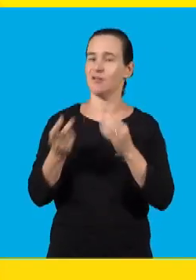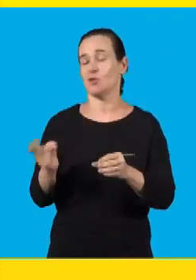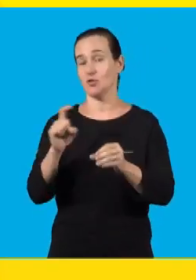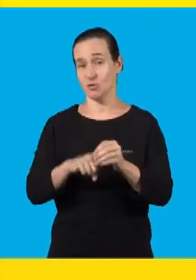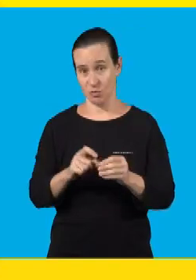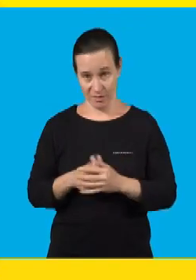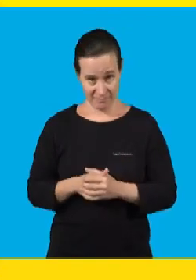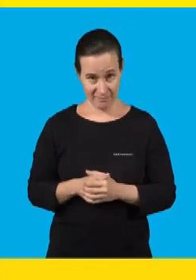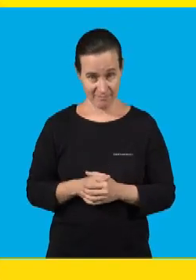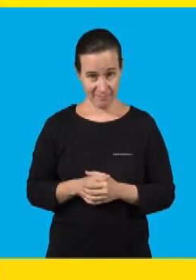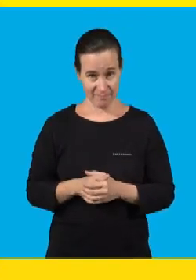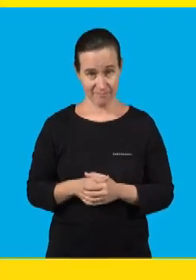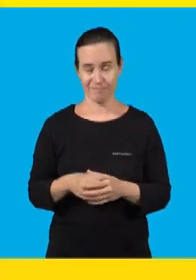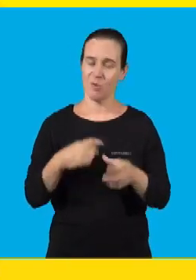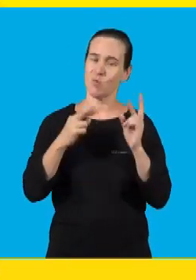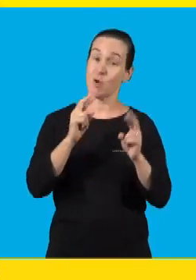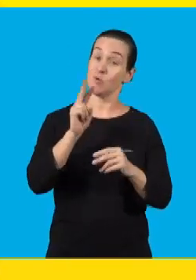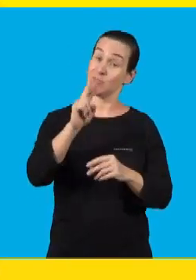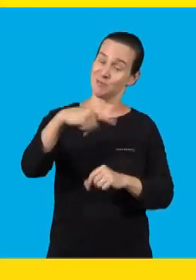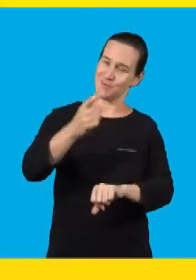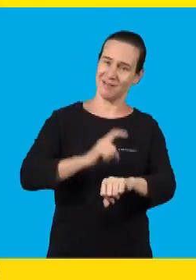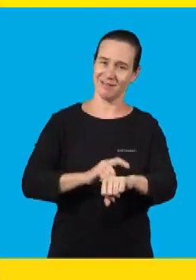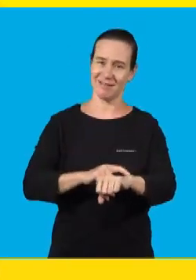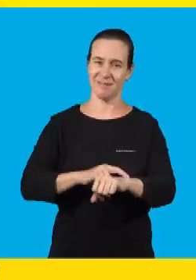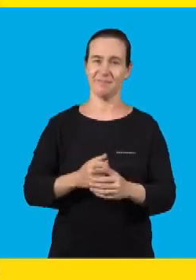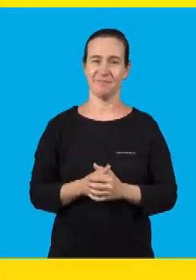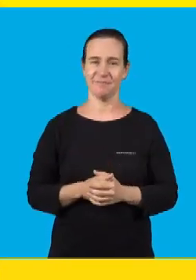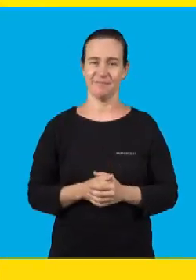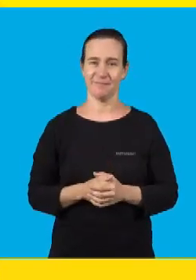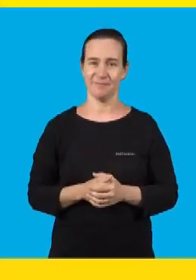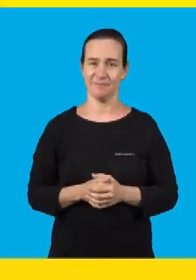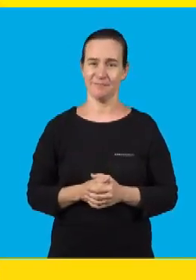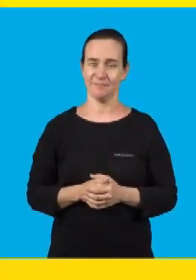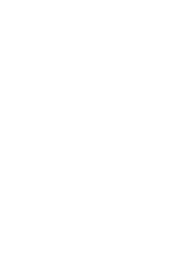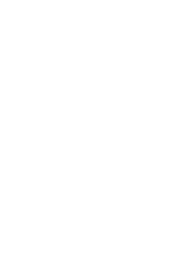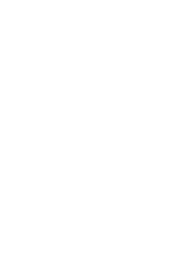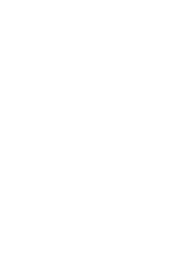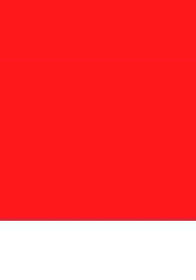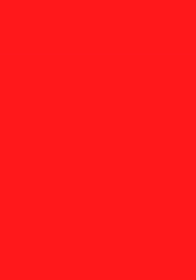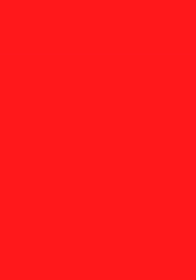to thank you for joining us today, and we hope that we'll see you next time.